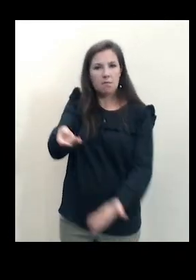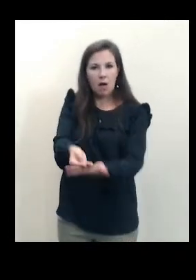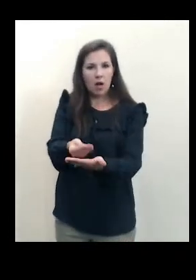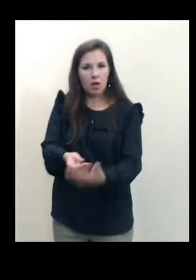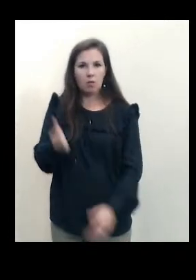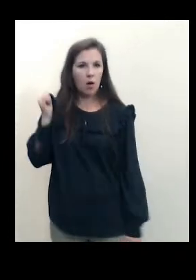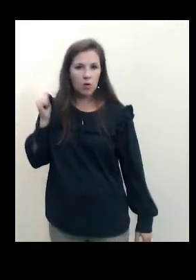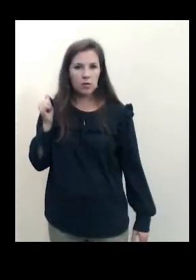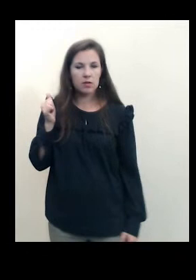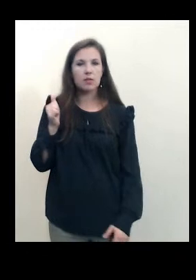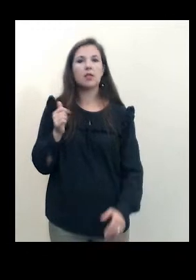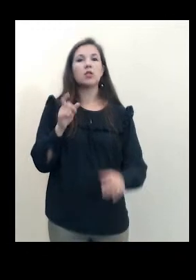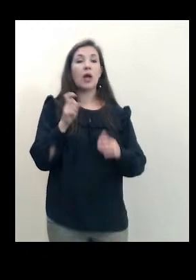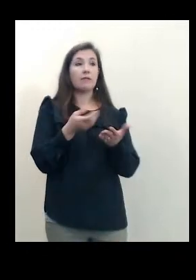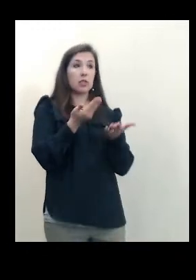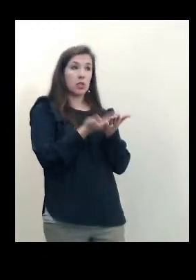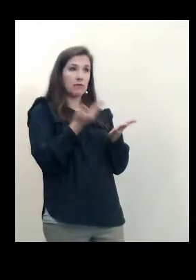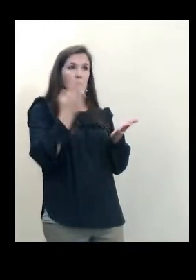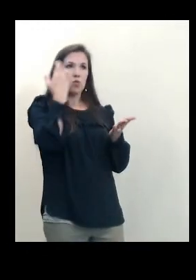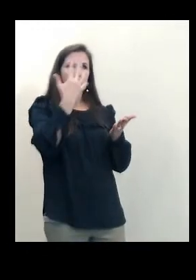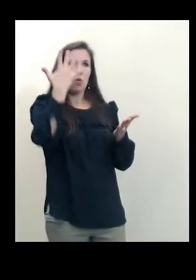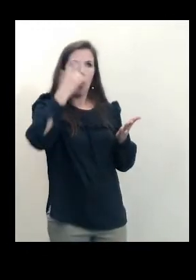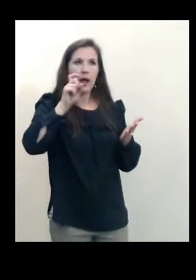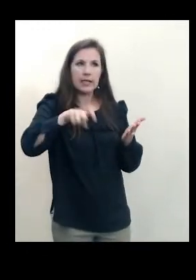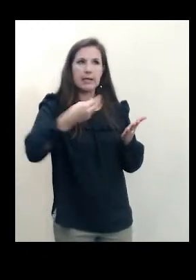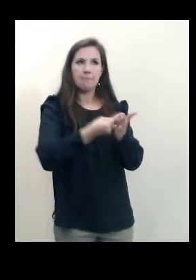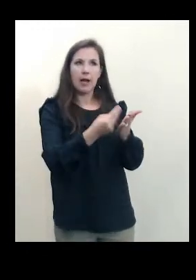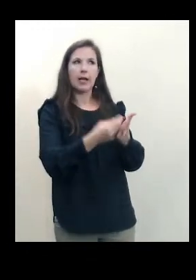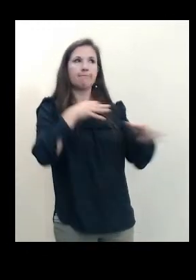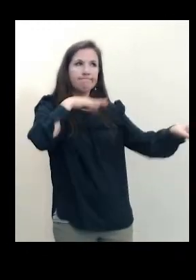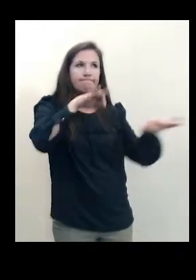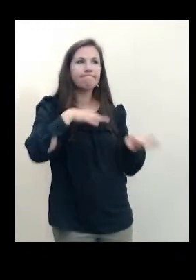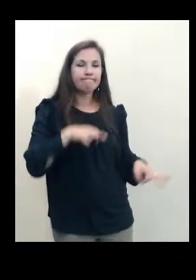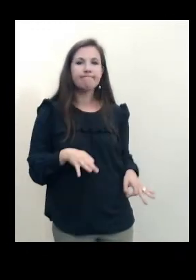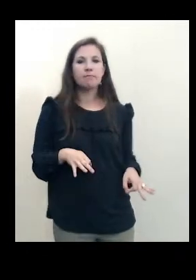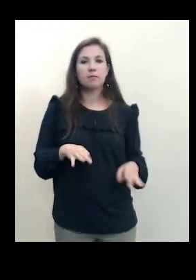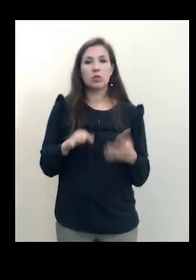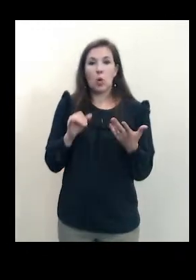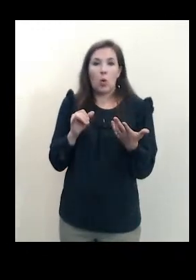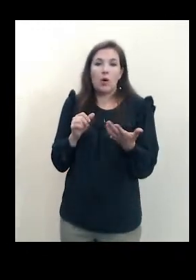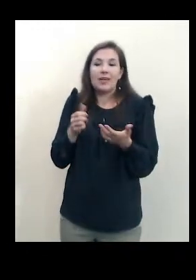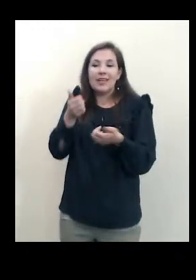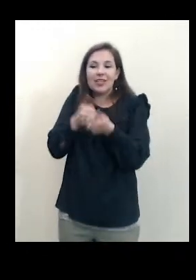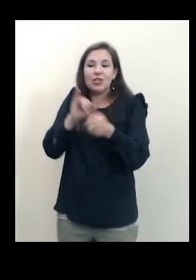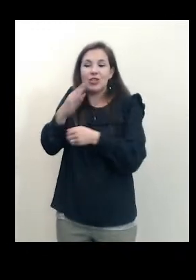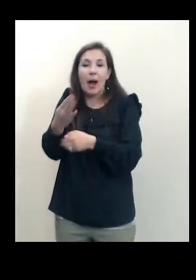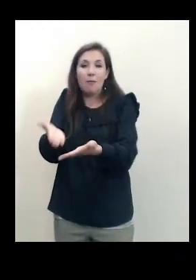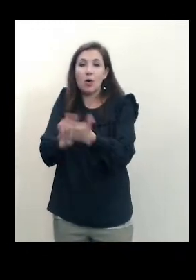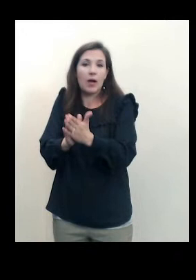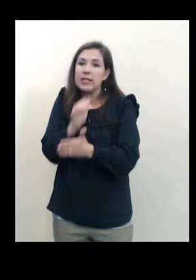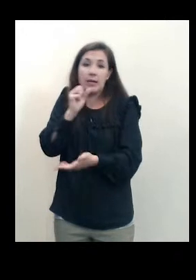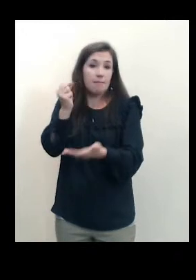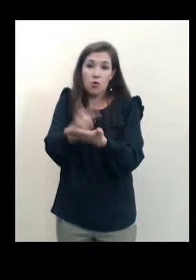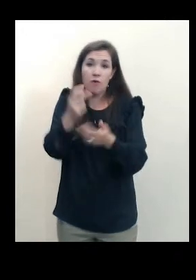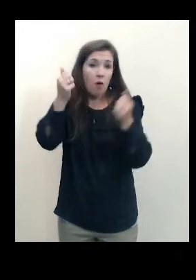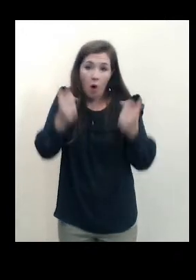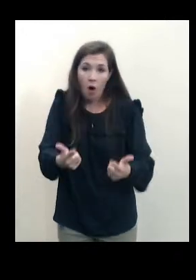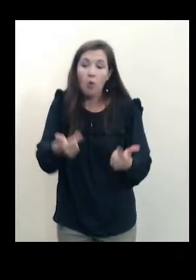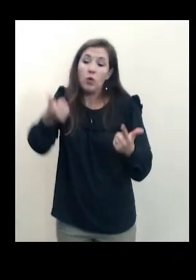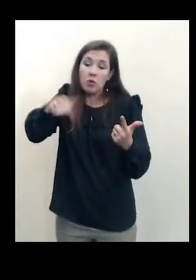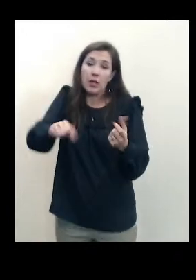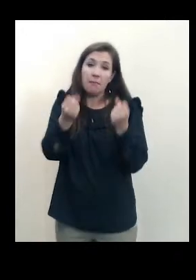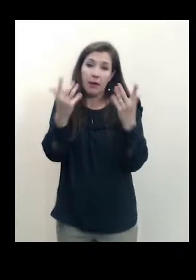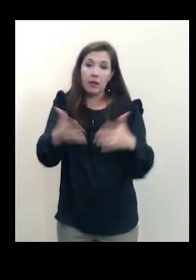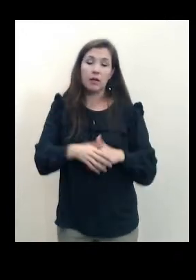that they could justify it to our budget office and myself, they didn't get it. So not every job request that came in was approved. We rejected quite a